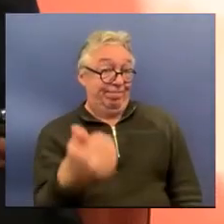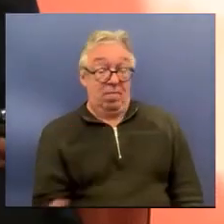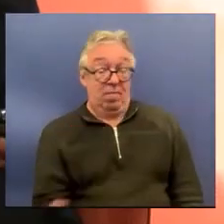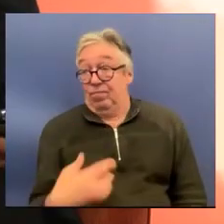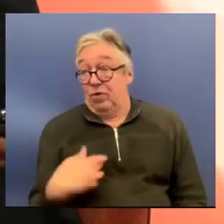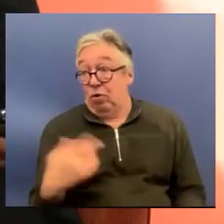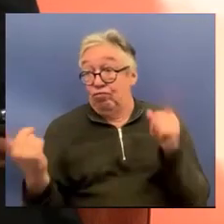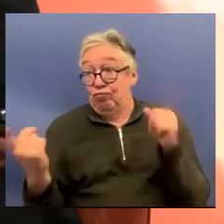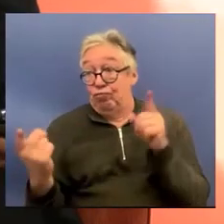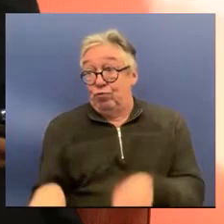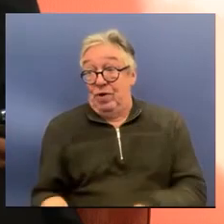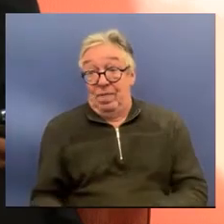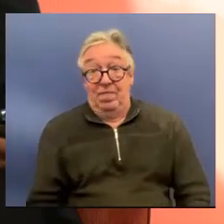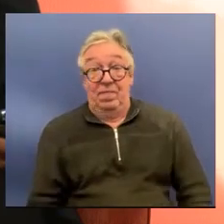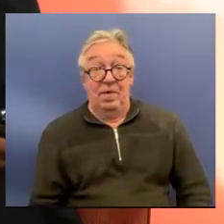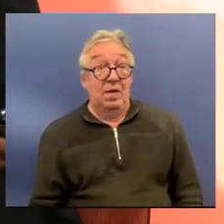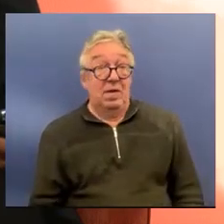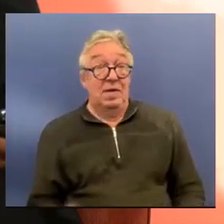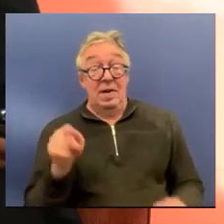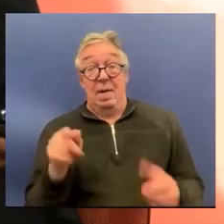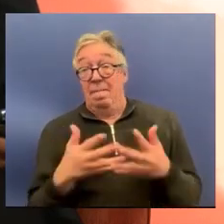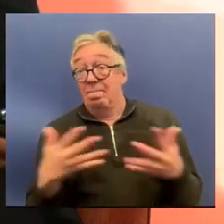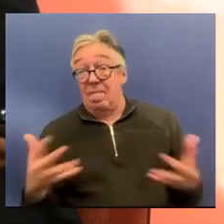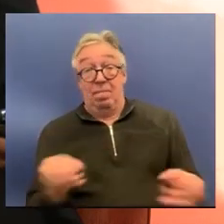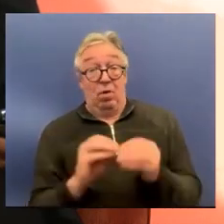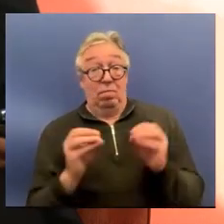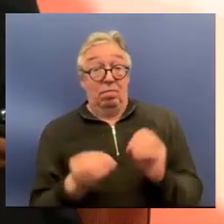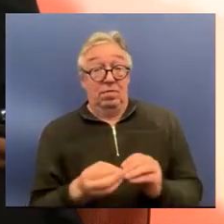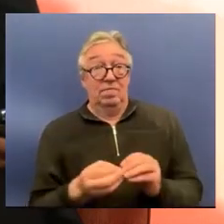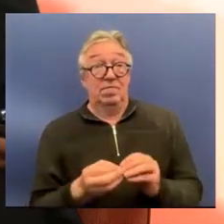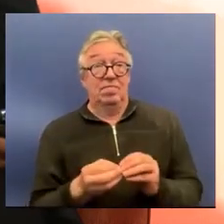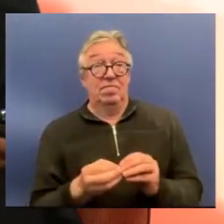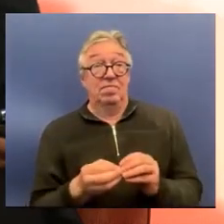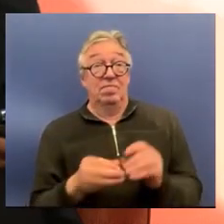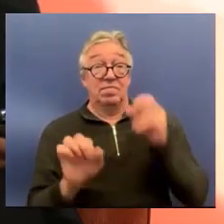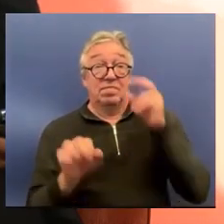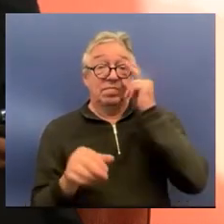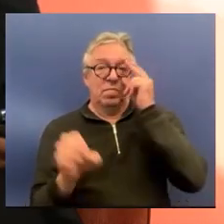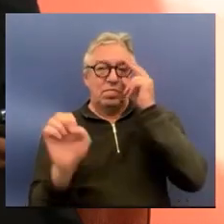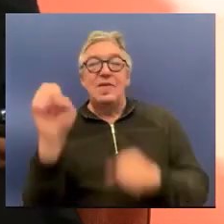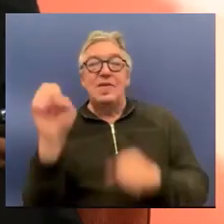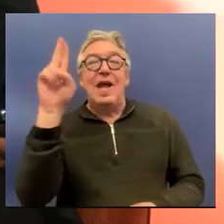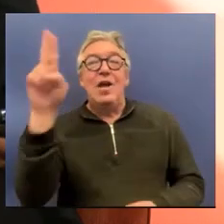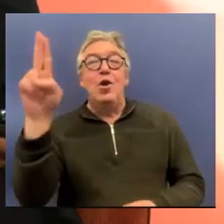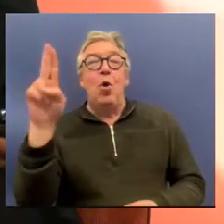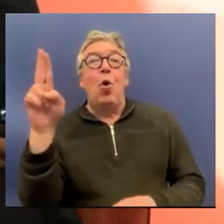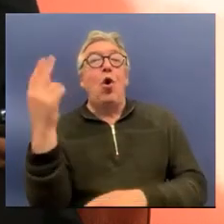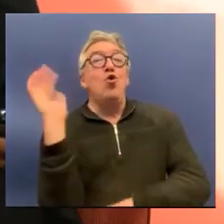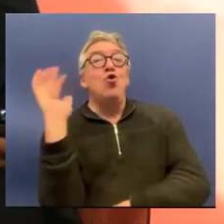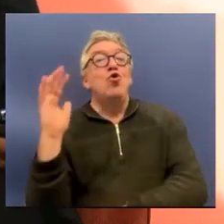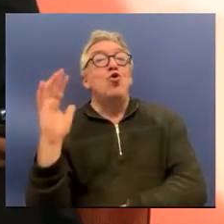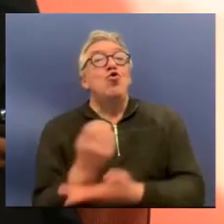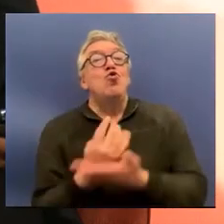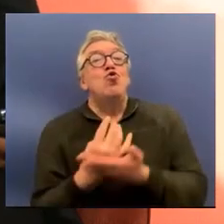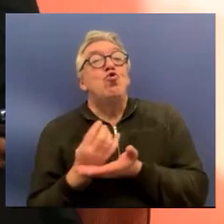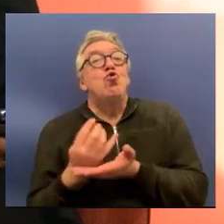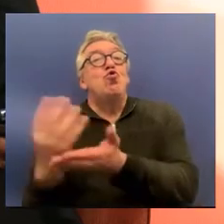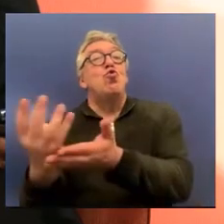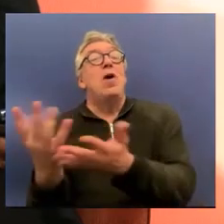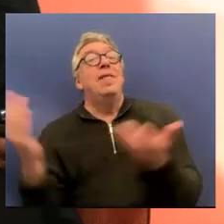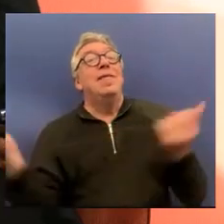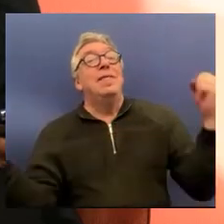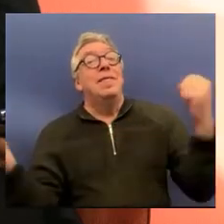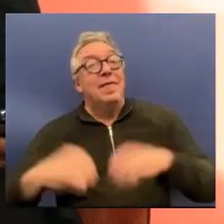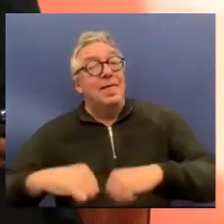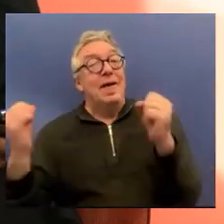extremely problematic to get gender properly integrated in the European Green Deal, for example. As some of you might know, currently in the Green